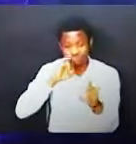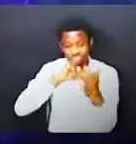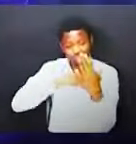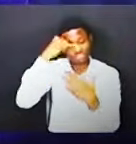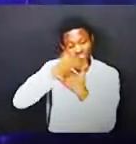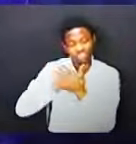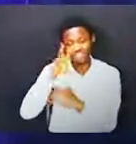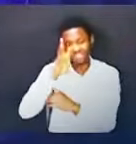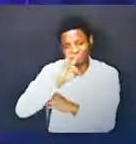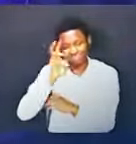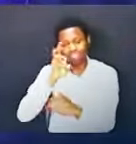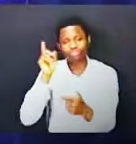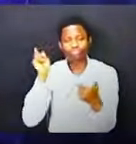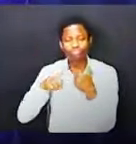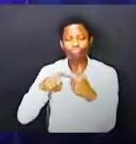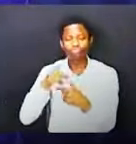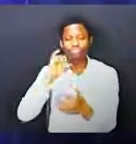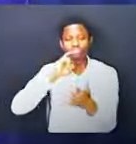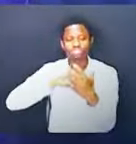Can